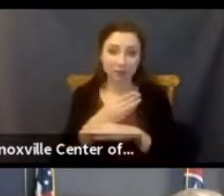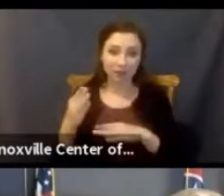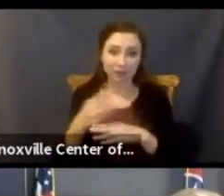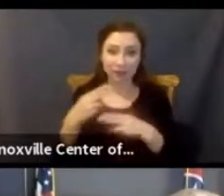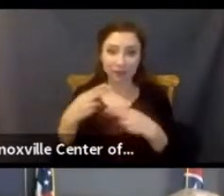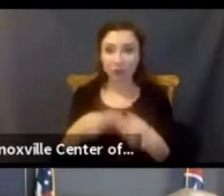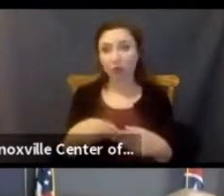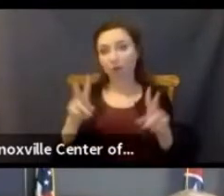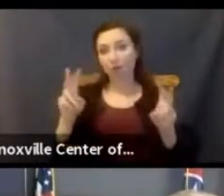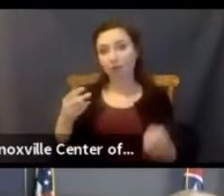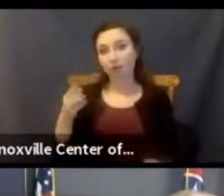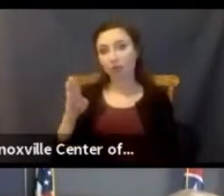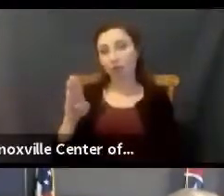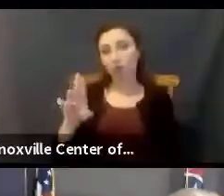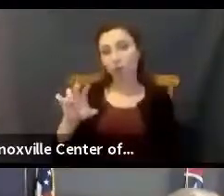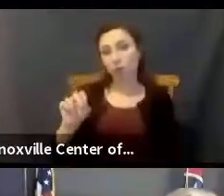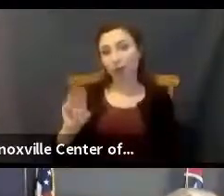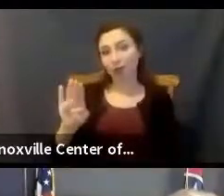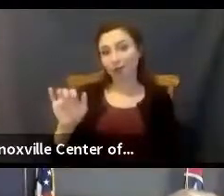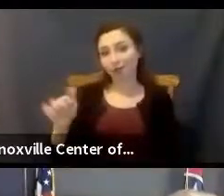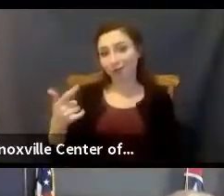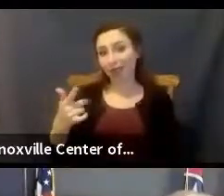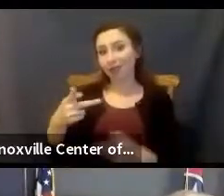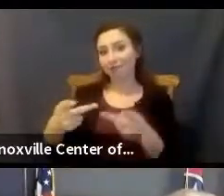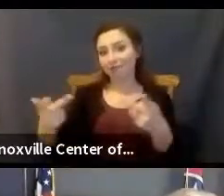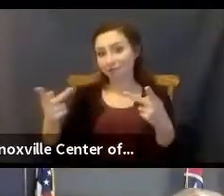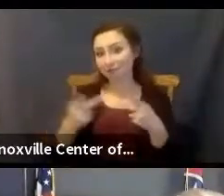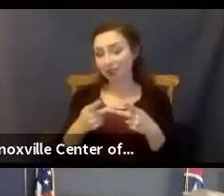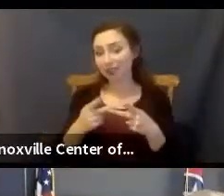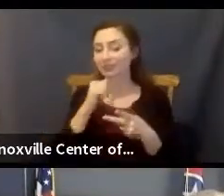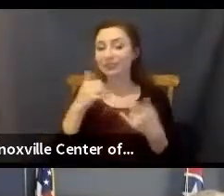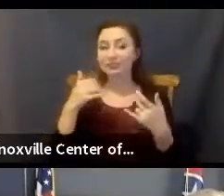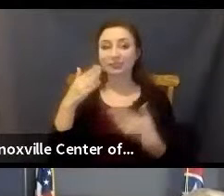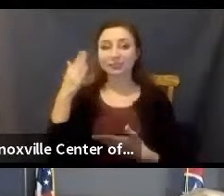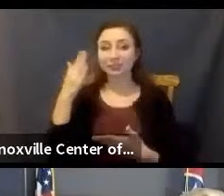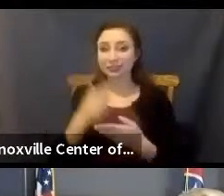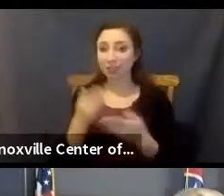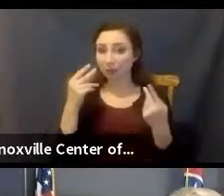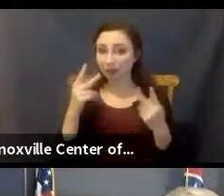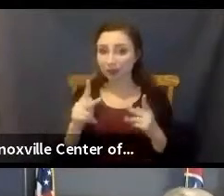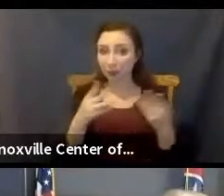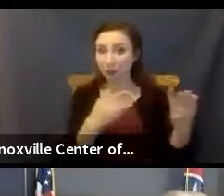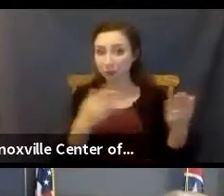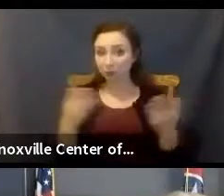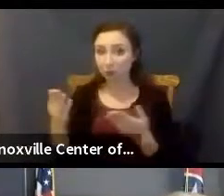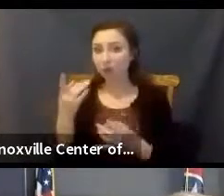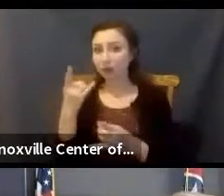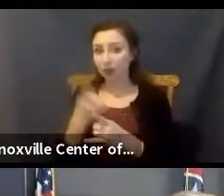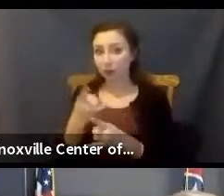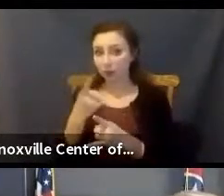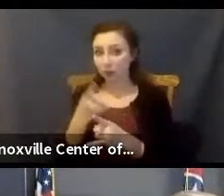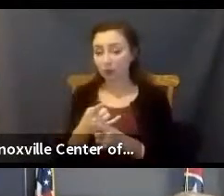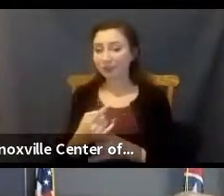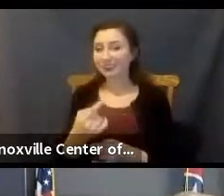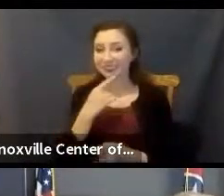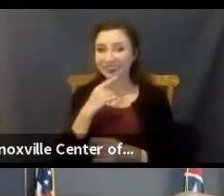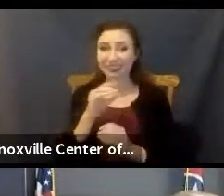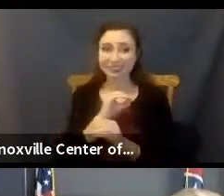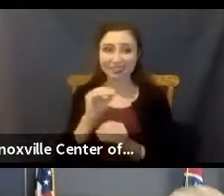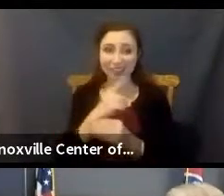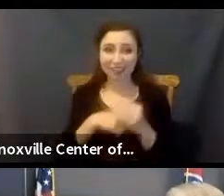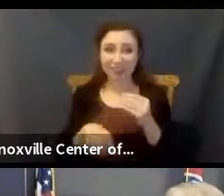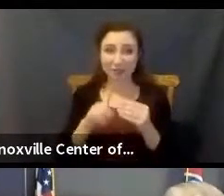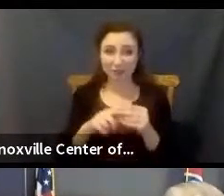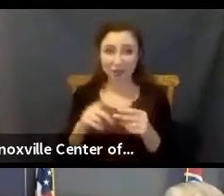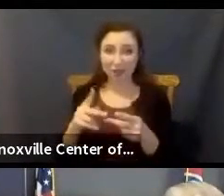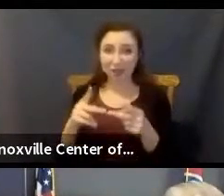calling brown bag establishments, stop permitting the on-premises consumption, but it says nothing about